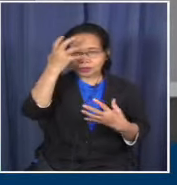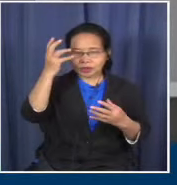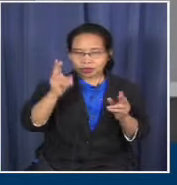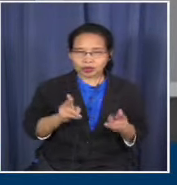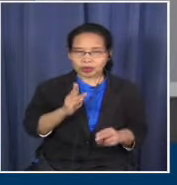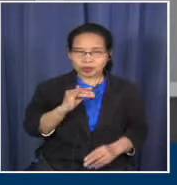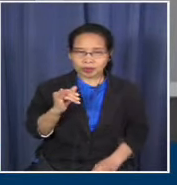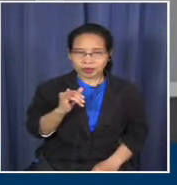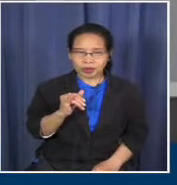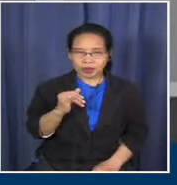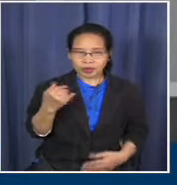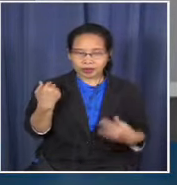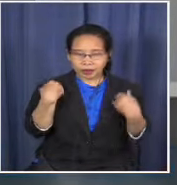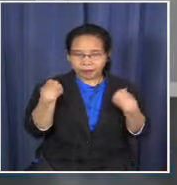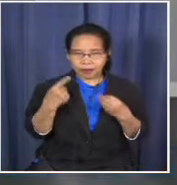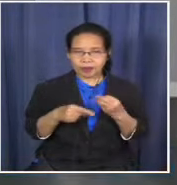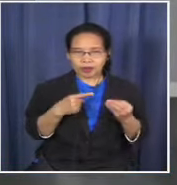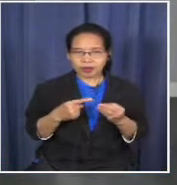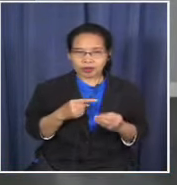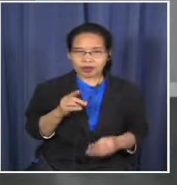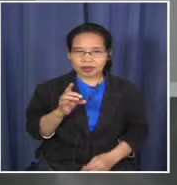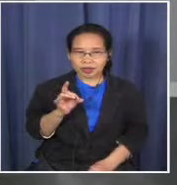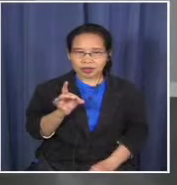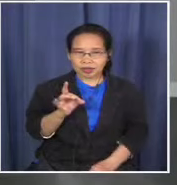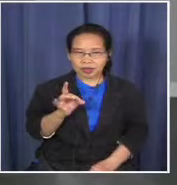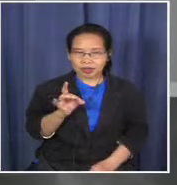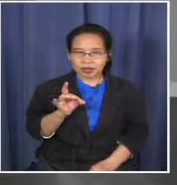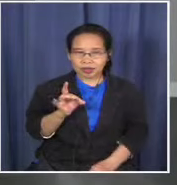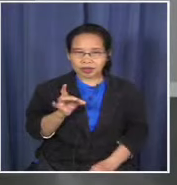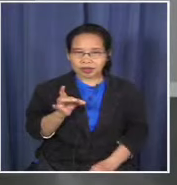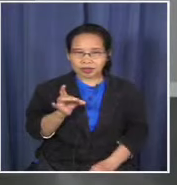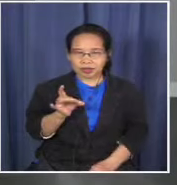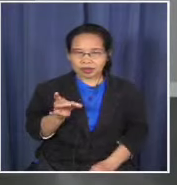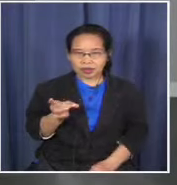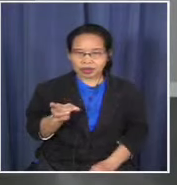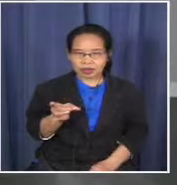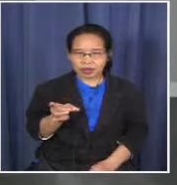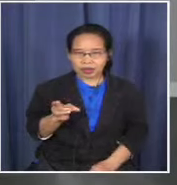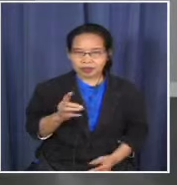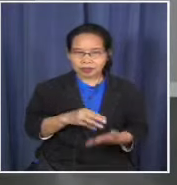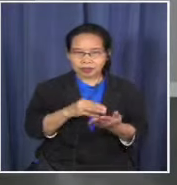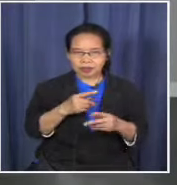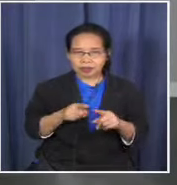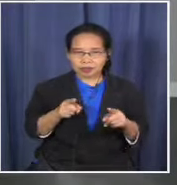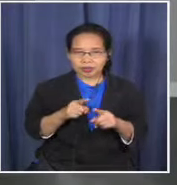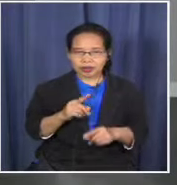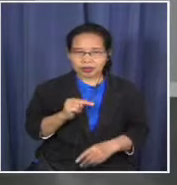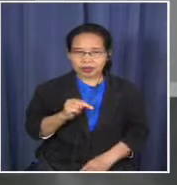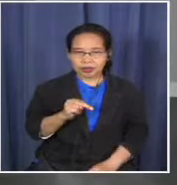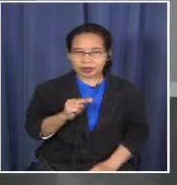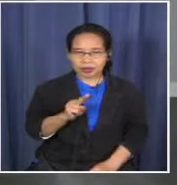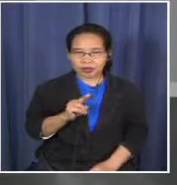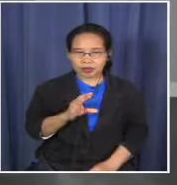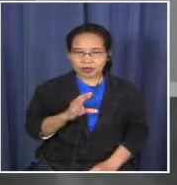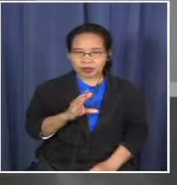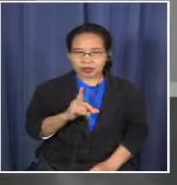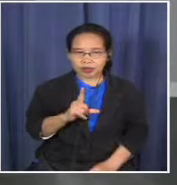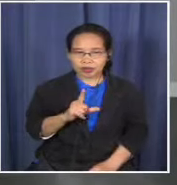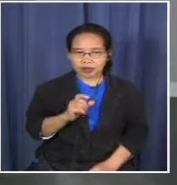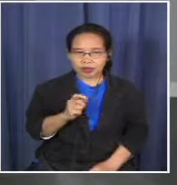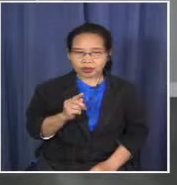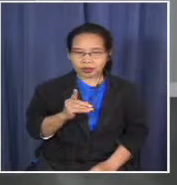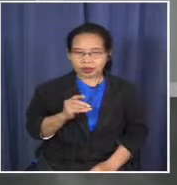between chimpanzee and humans, there are about 80 million